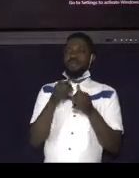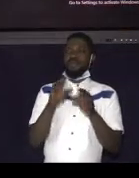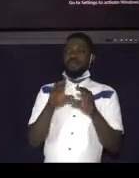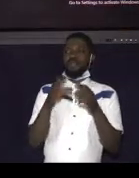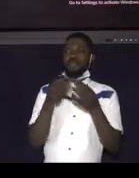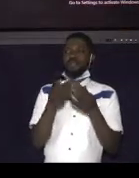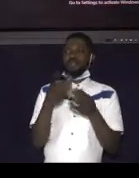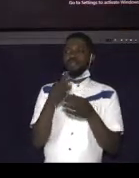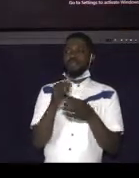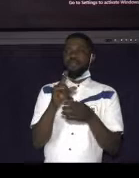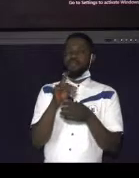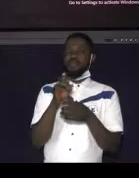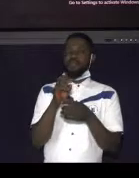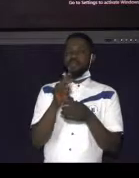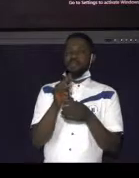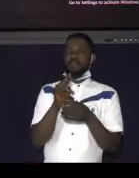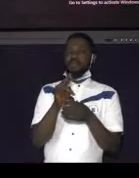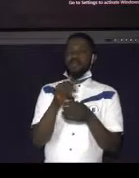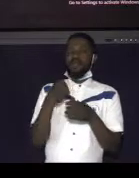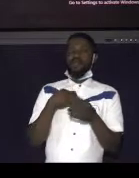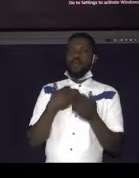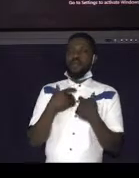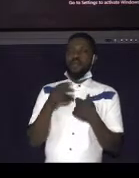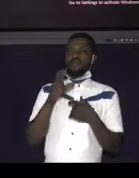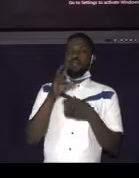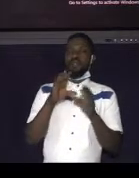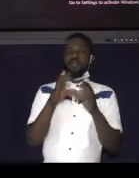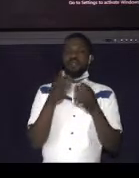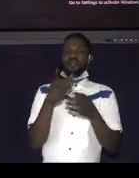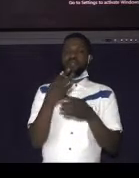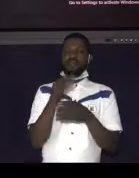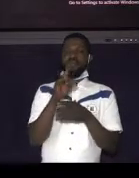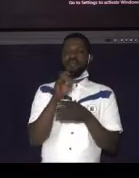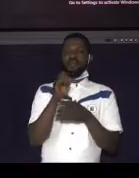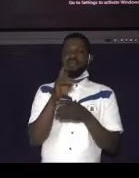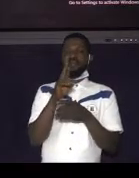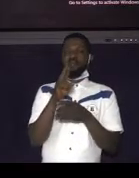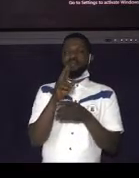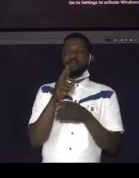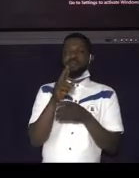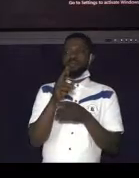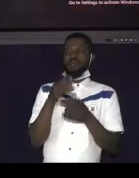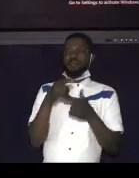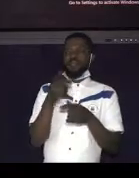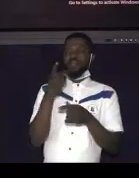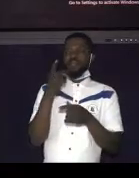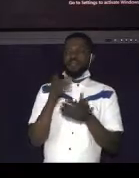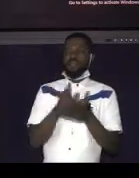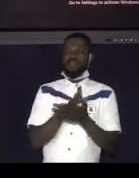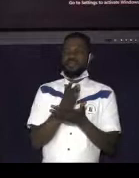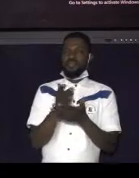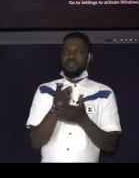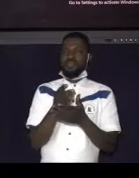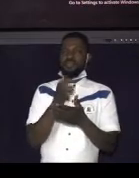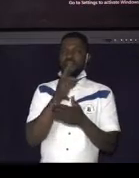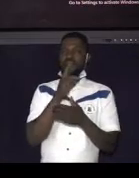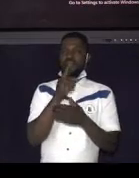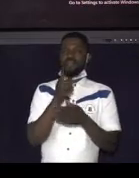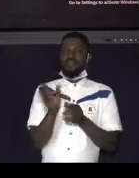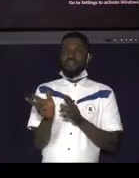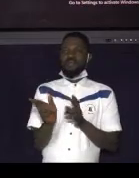let's talk about classes of lever. We have 3 classes of lever. But before that, let's quickly sing this song. Are you